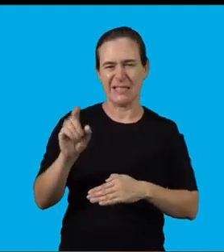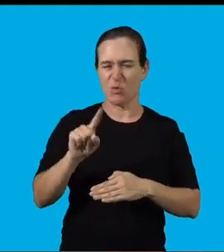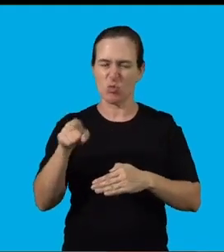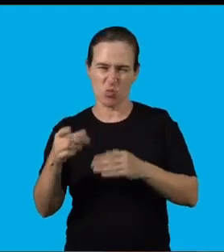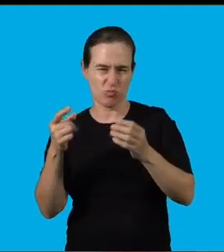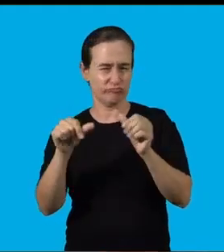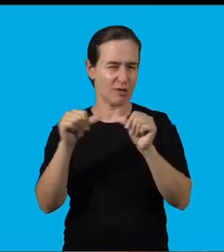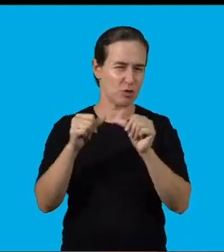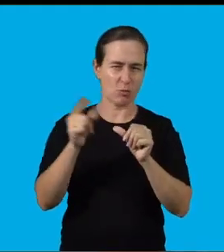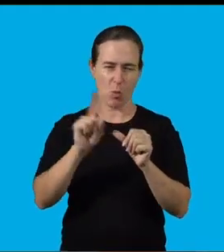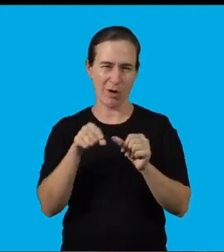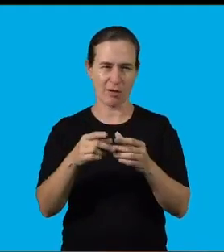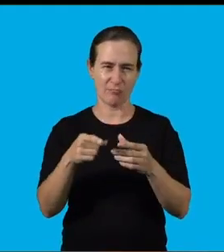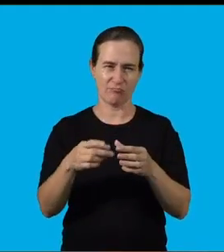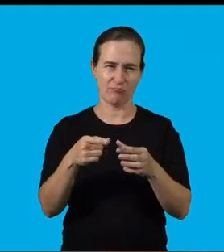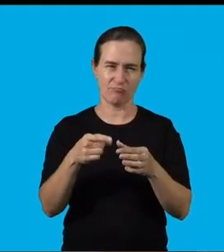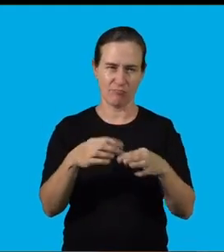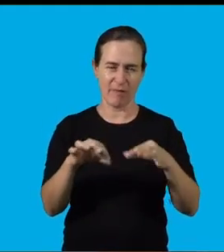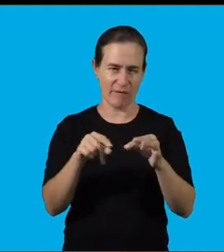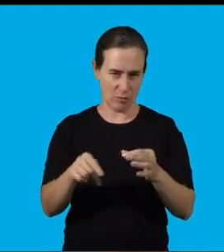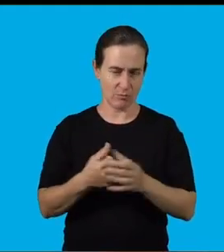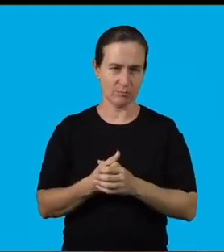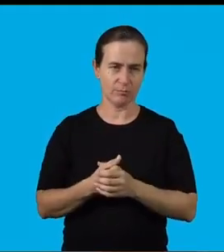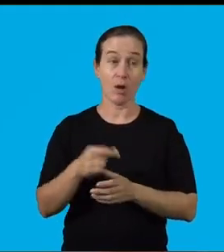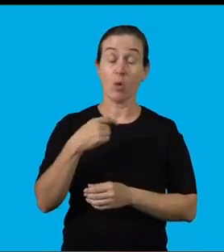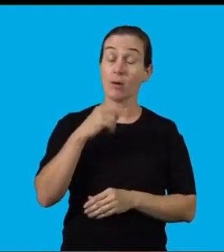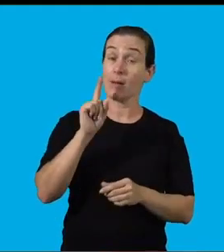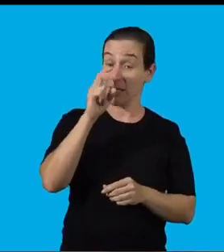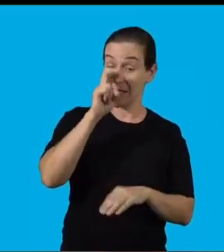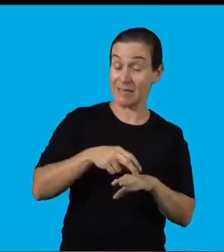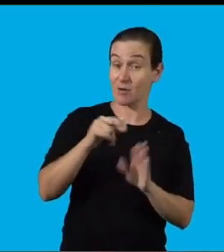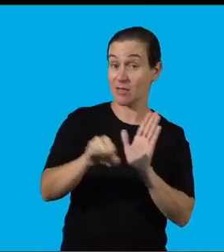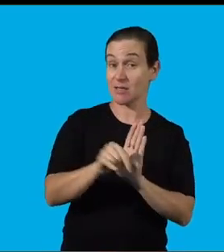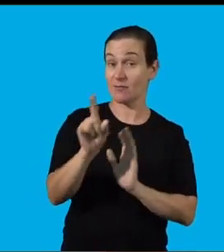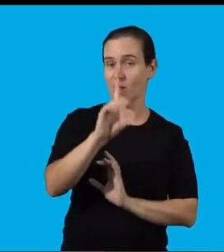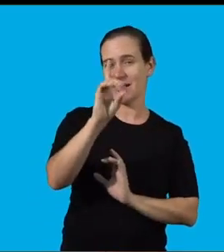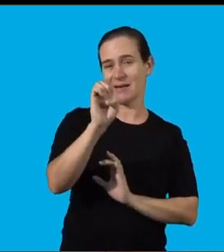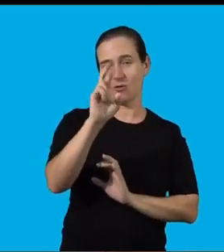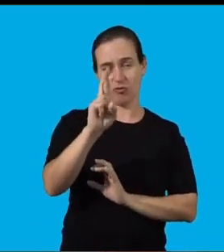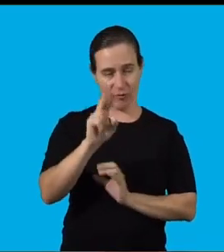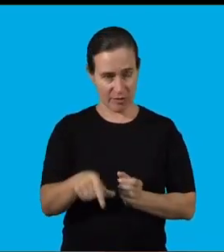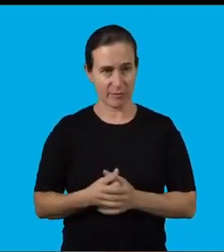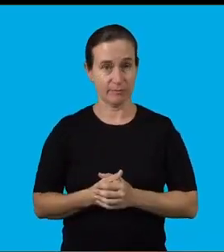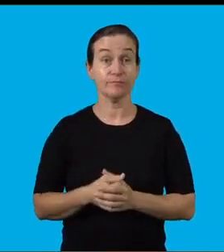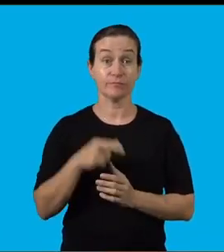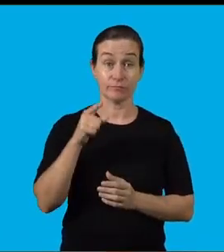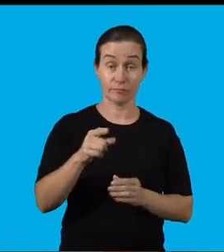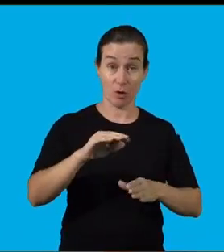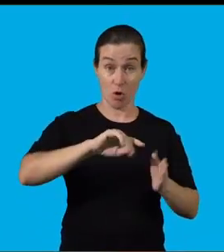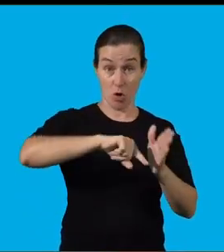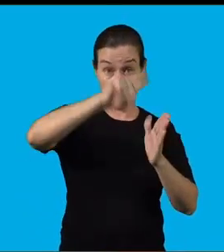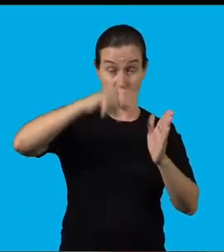equation of the tangent. Now, remember, we need the derivative in order to work out the gradient. We've got that the graph